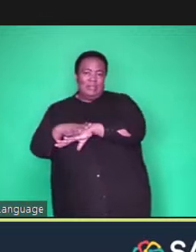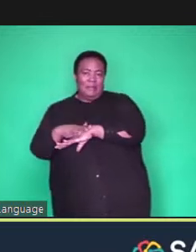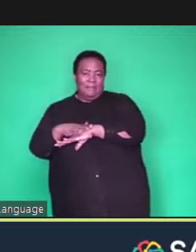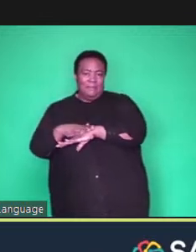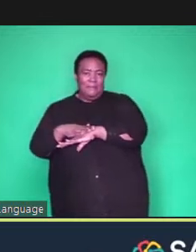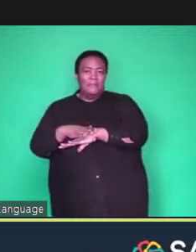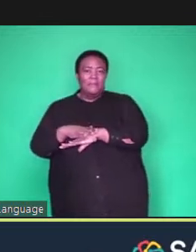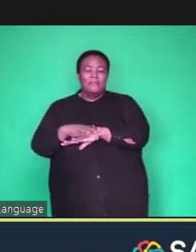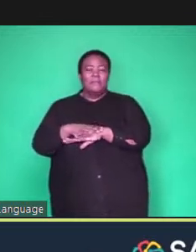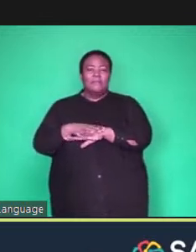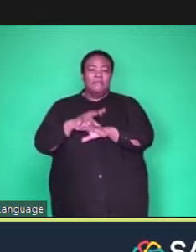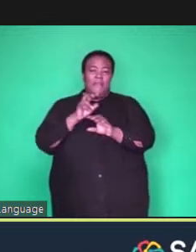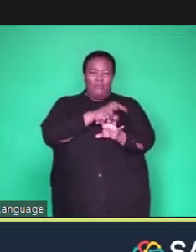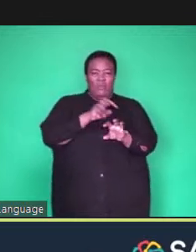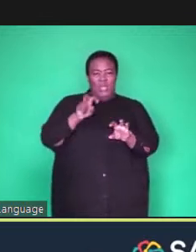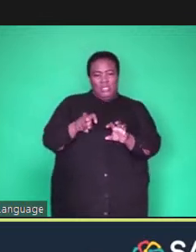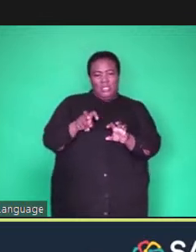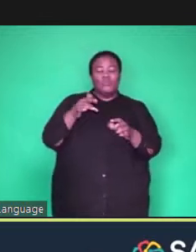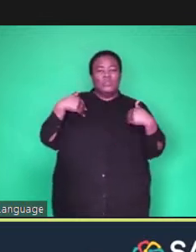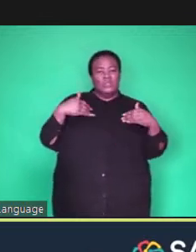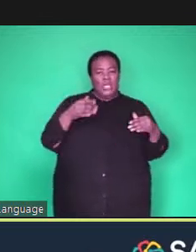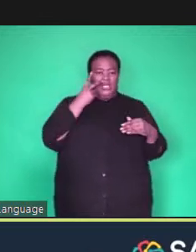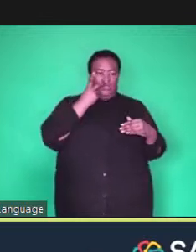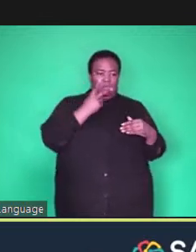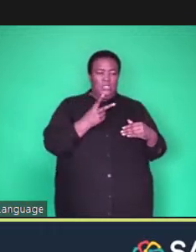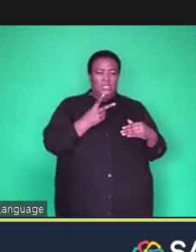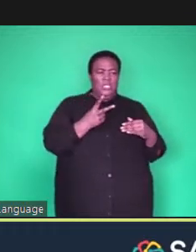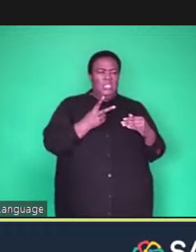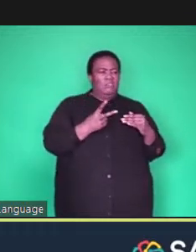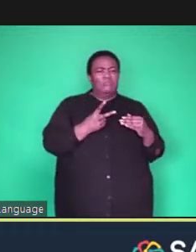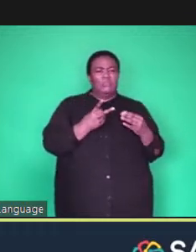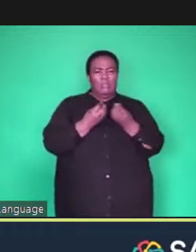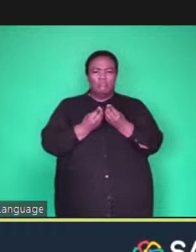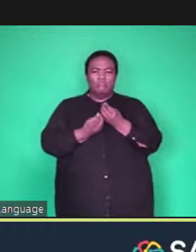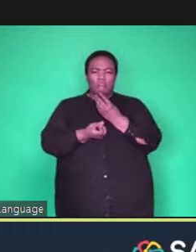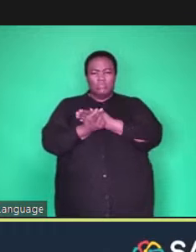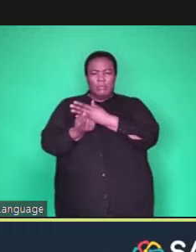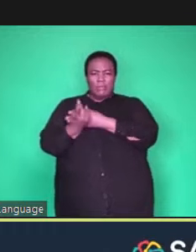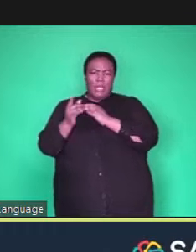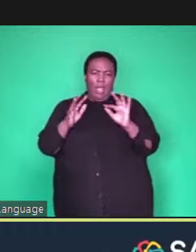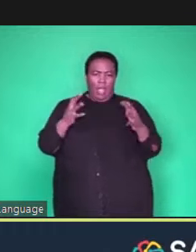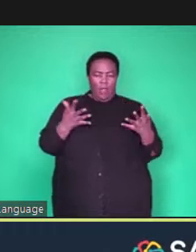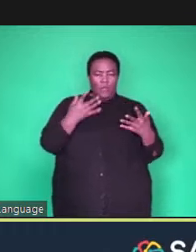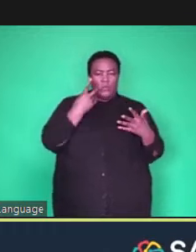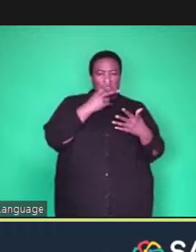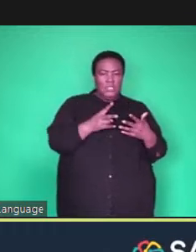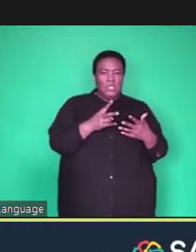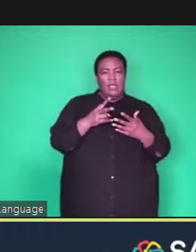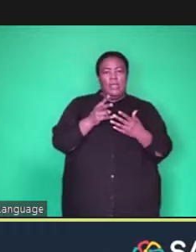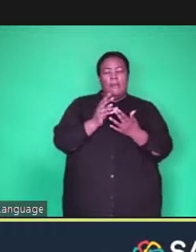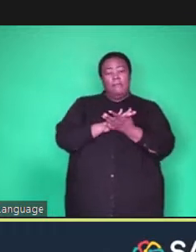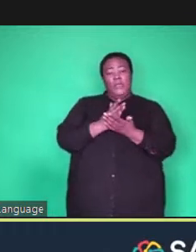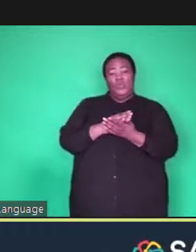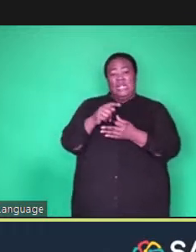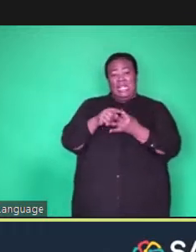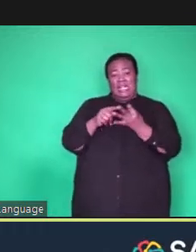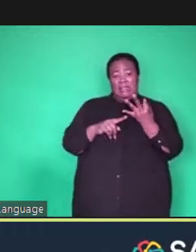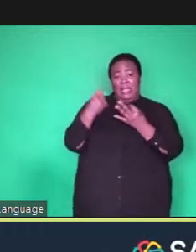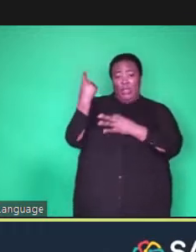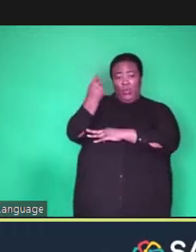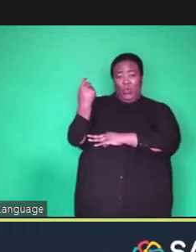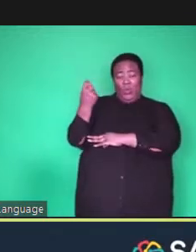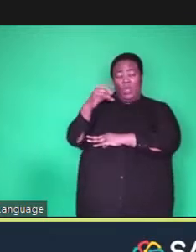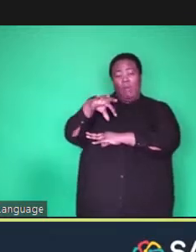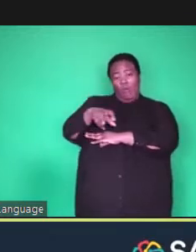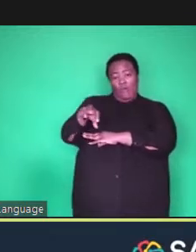trends look and how consistent they are across the 3 rural provinces shown here. And now we're starting to get